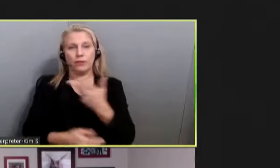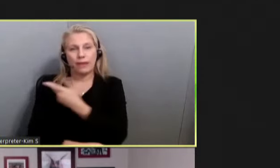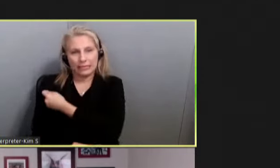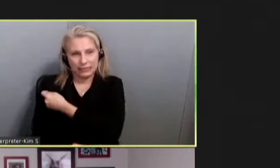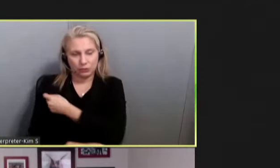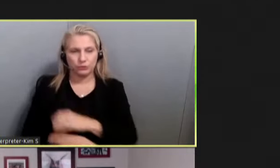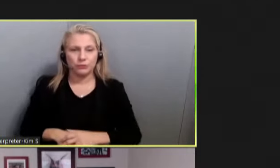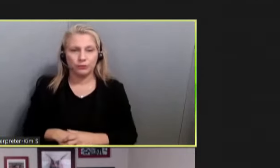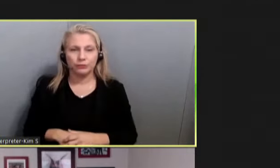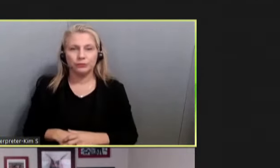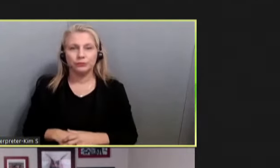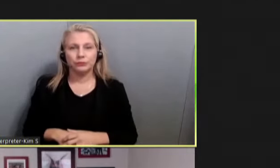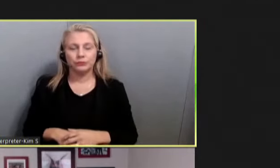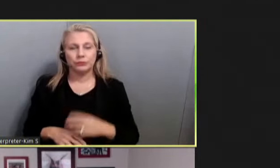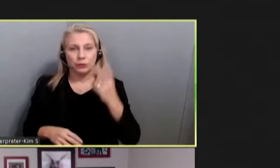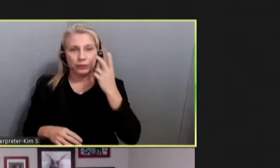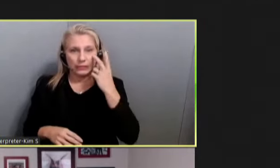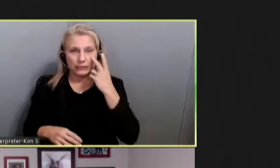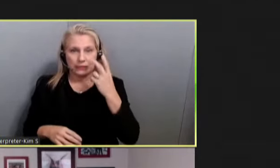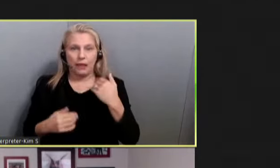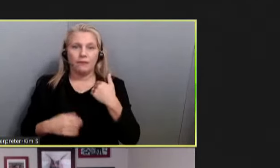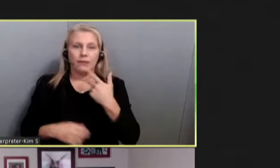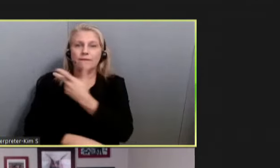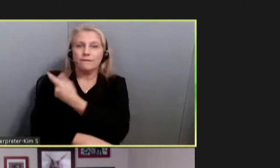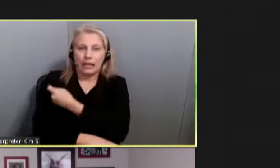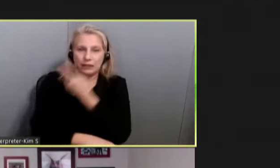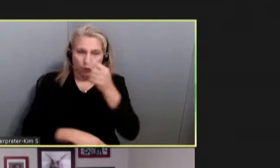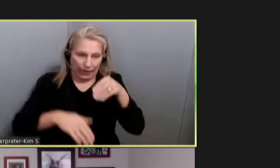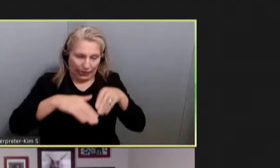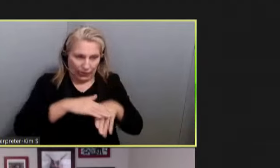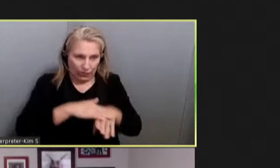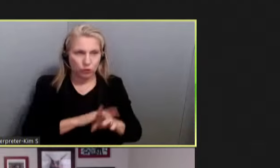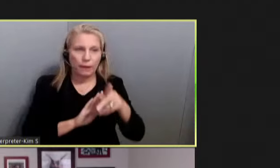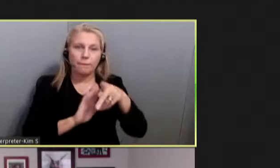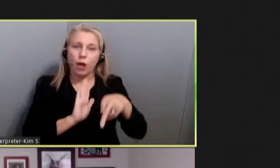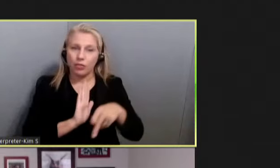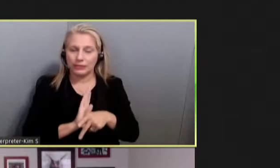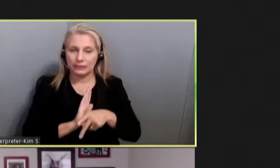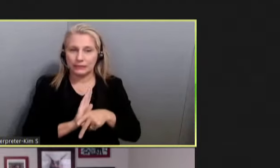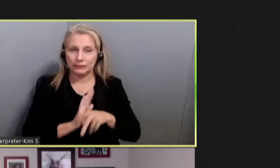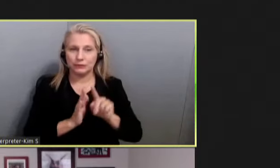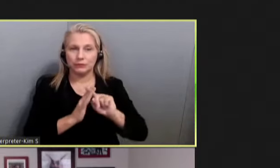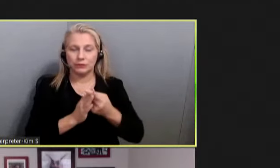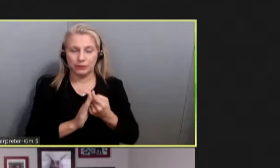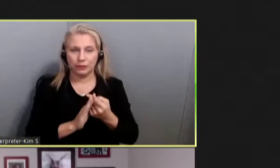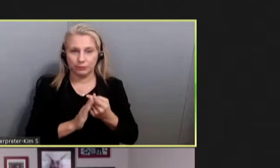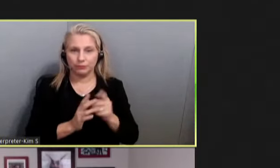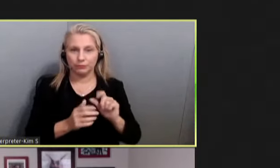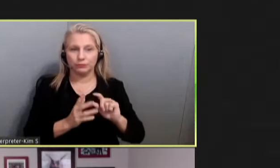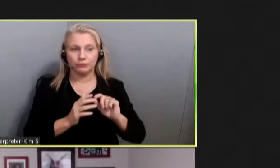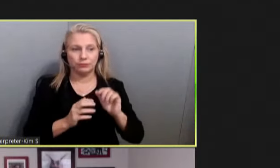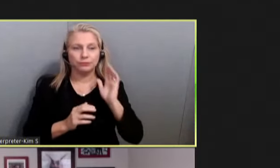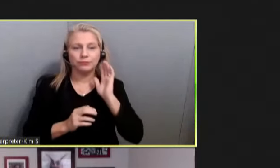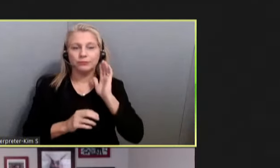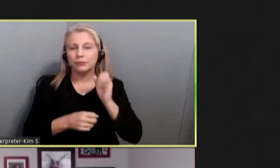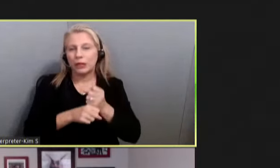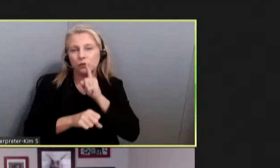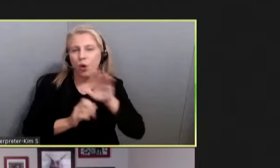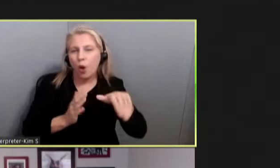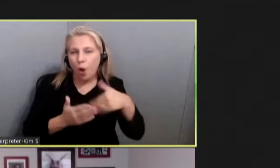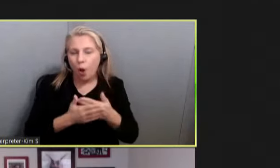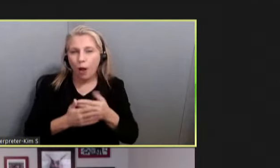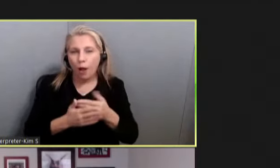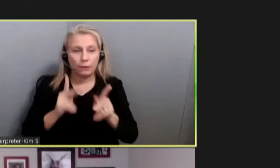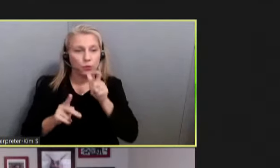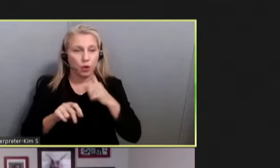As we see, kind of a vaccine for entry policies go into effect, we want to make sure that all Coloradans